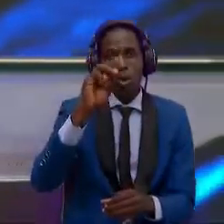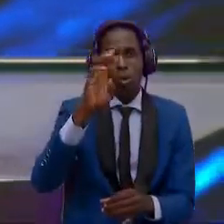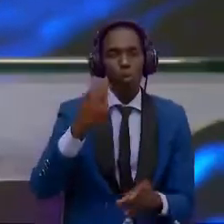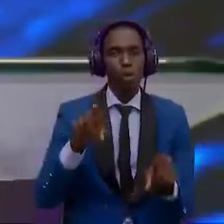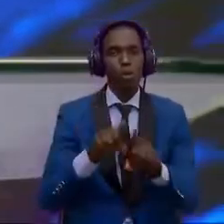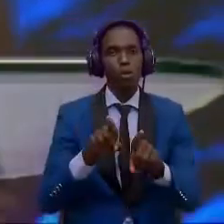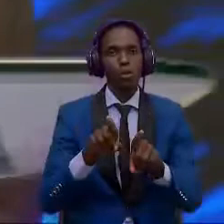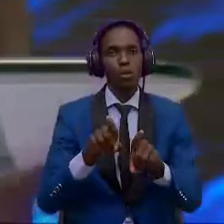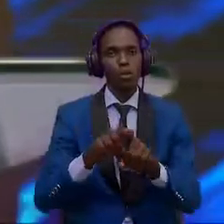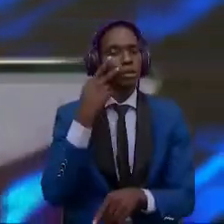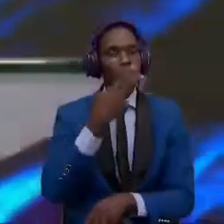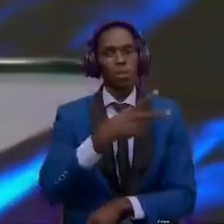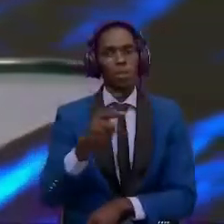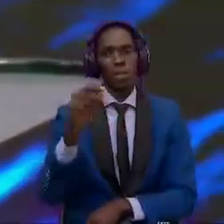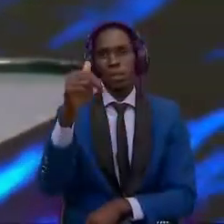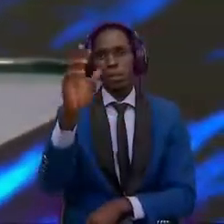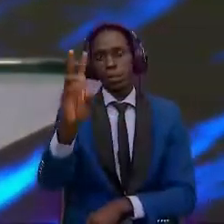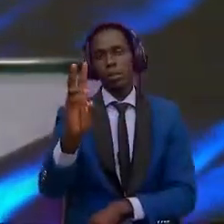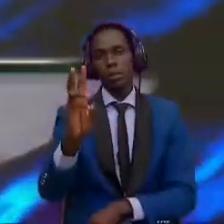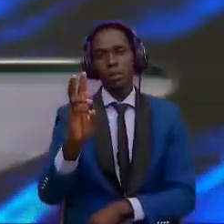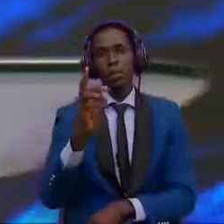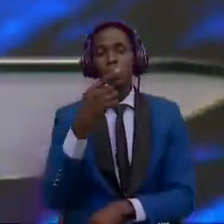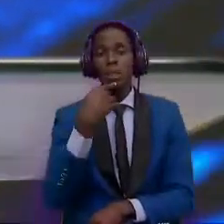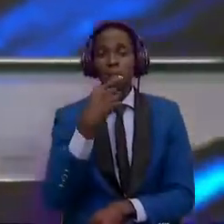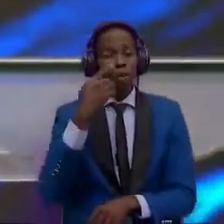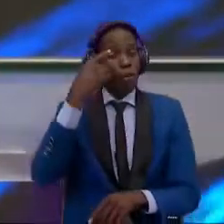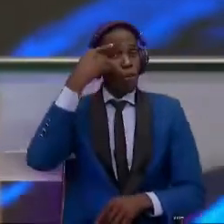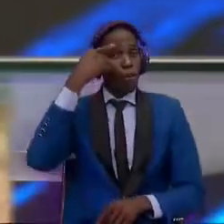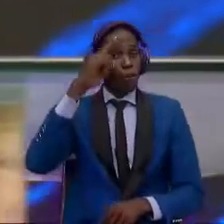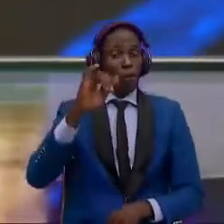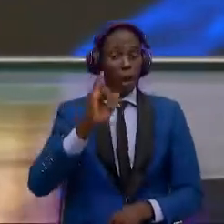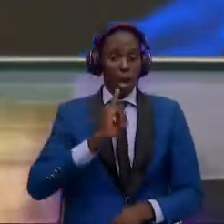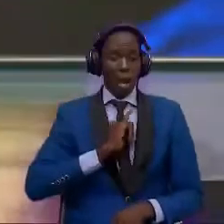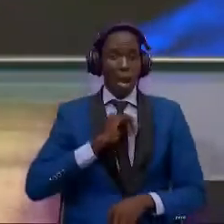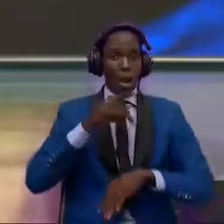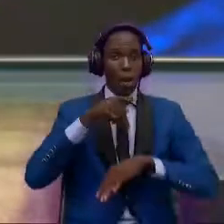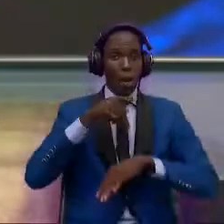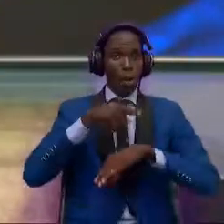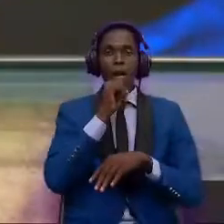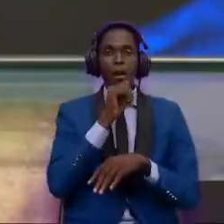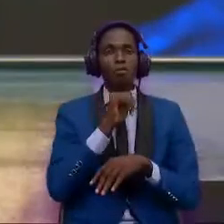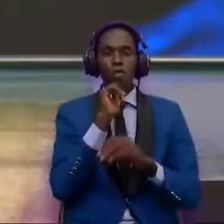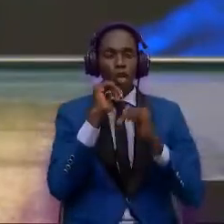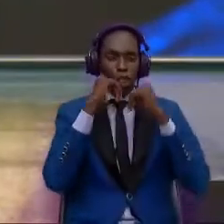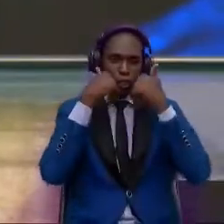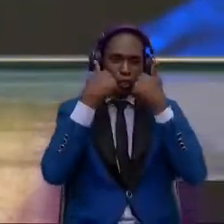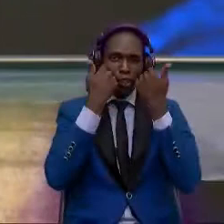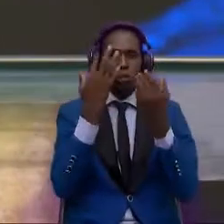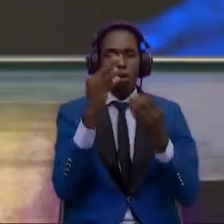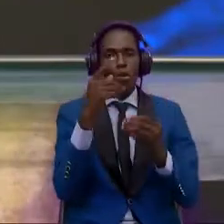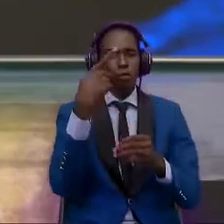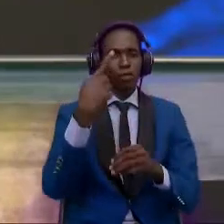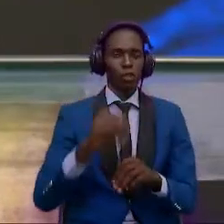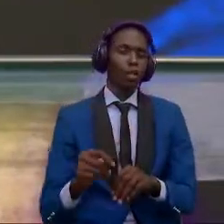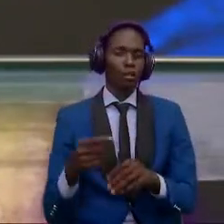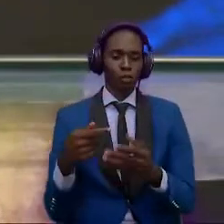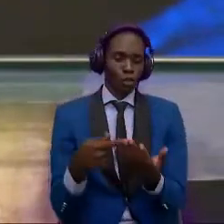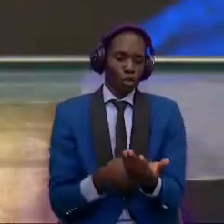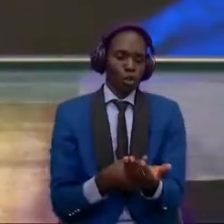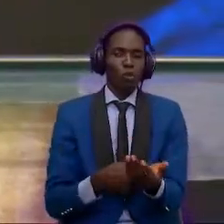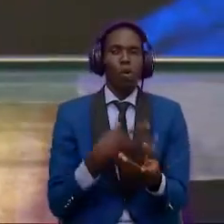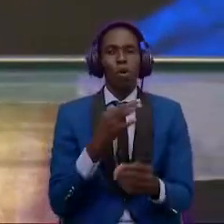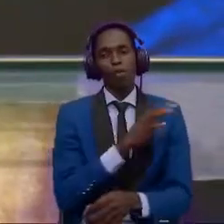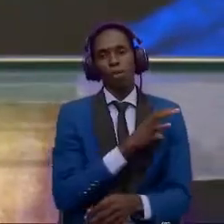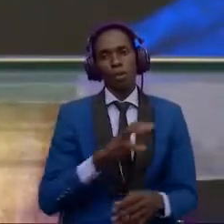16, he says, for I am not ashamed of the gospel of Christ. When I was